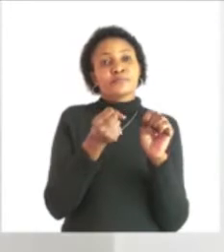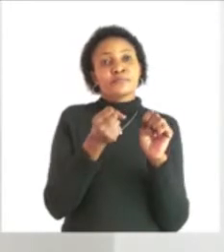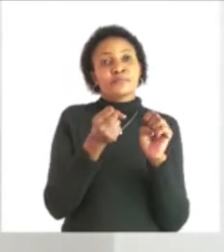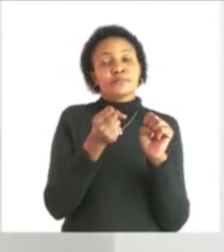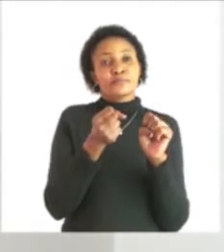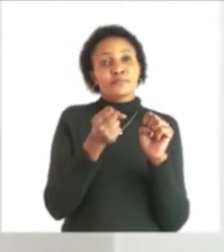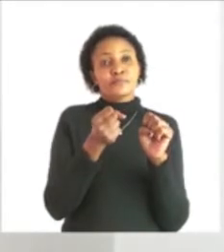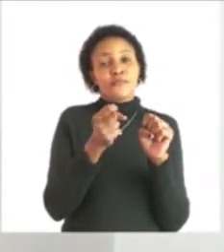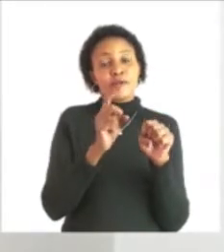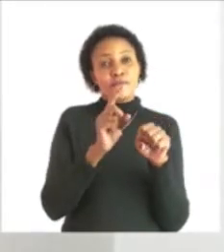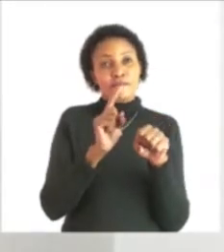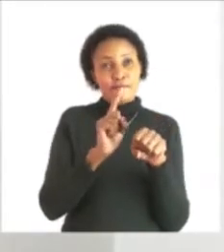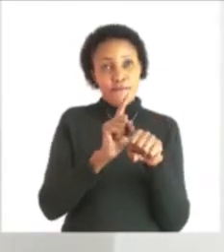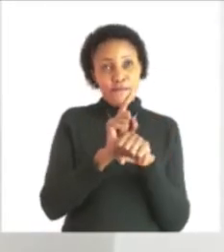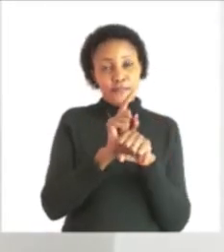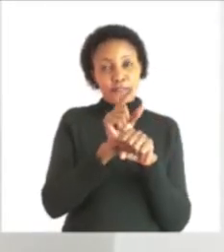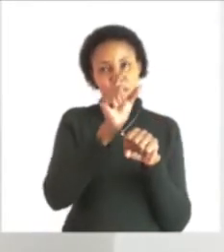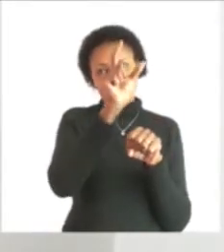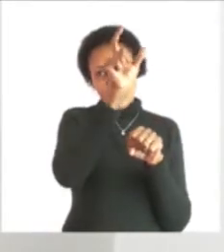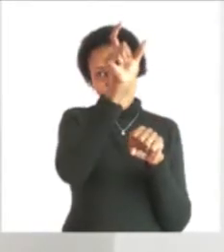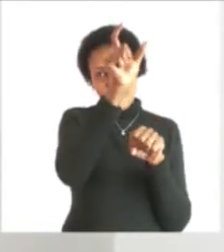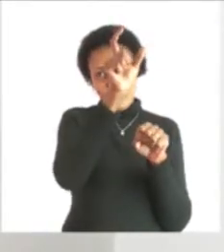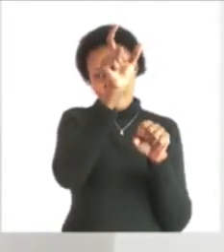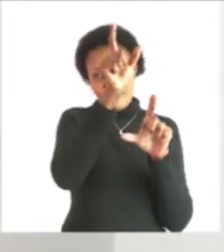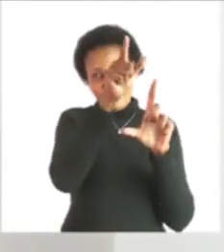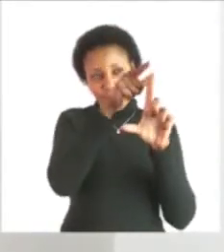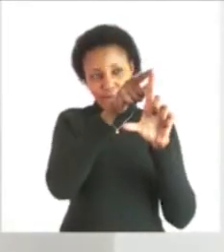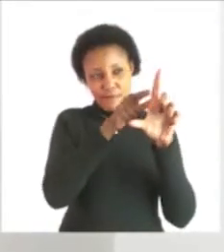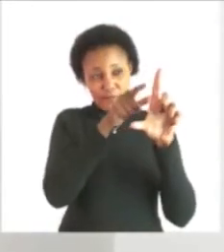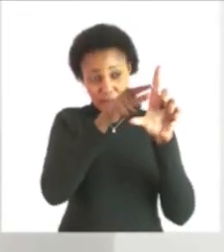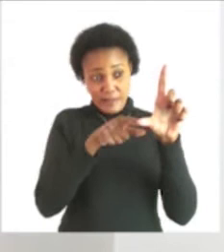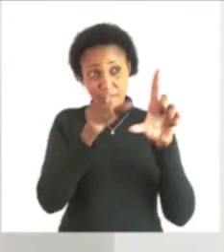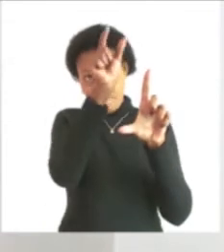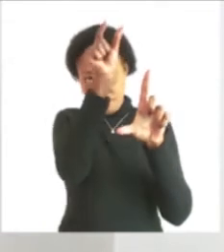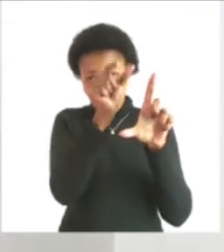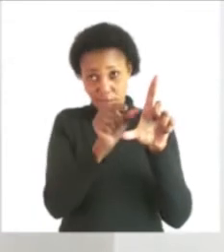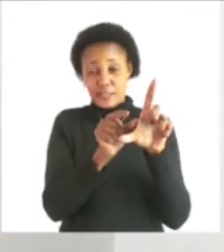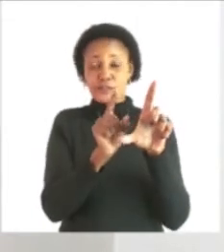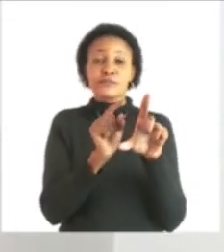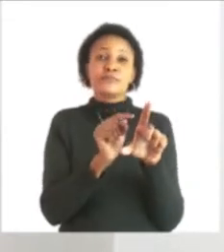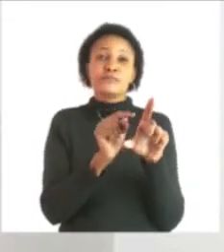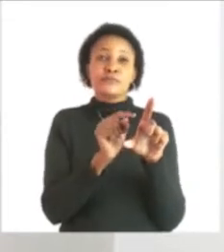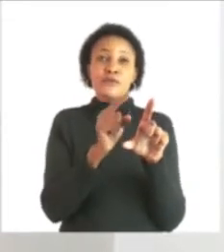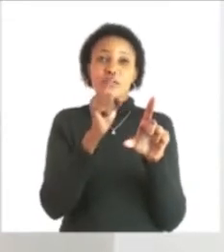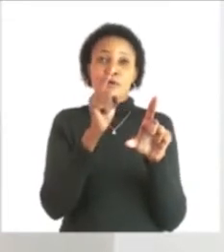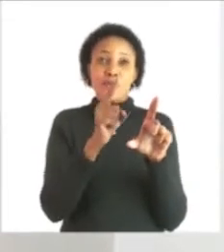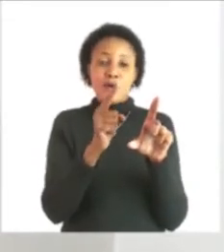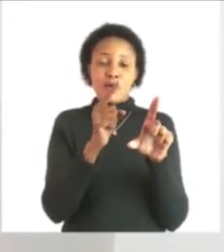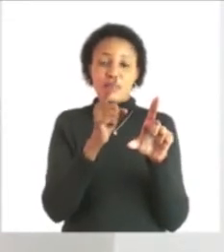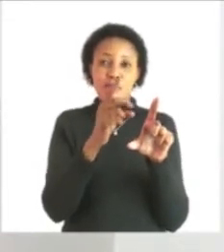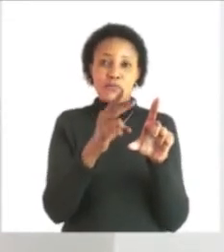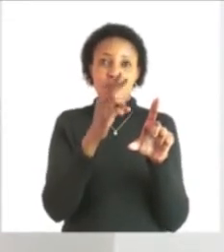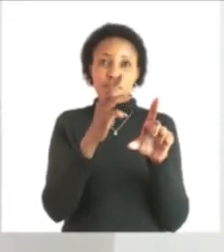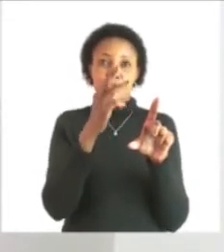is in the first column. You will see that there are numbers 0, 1, 2, 3,